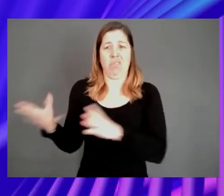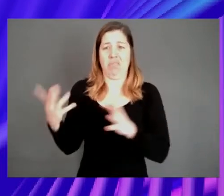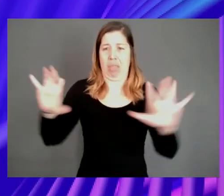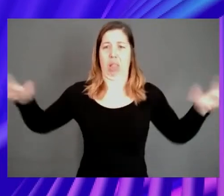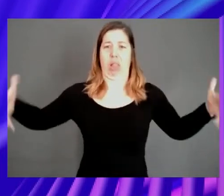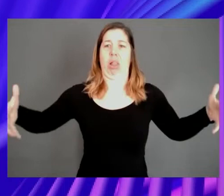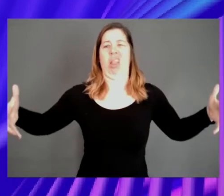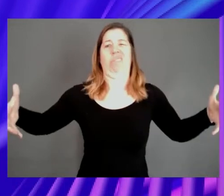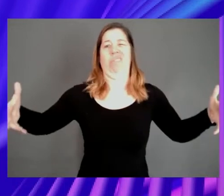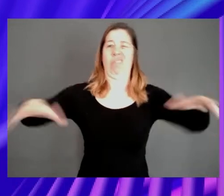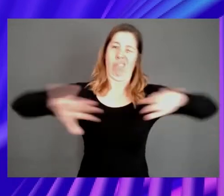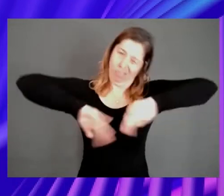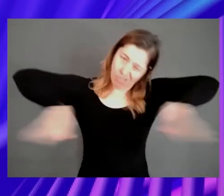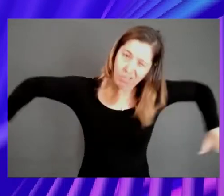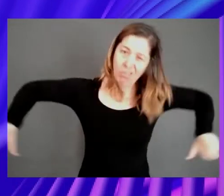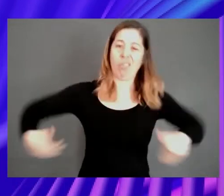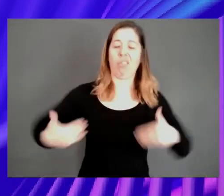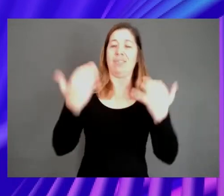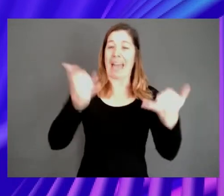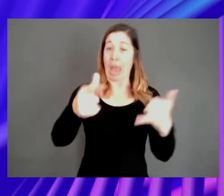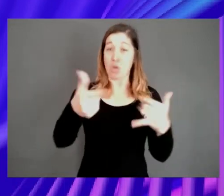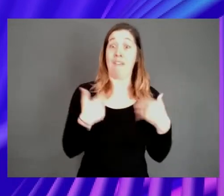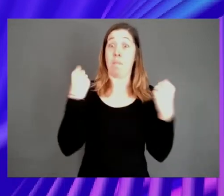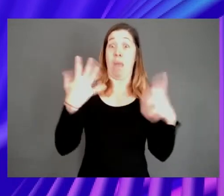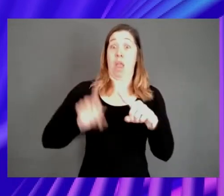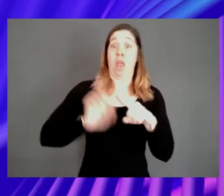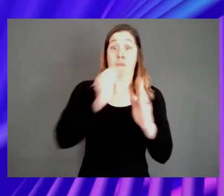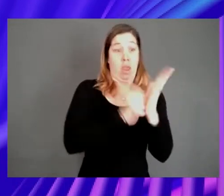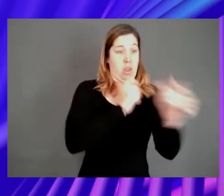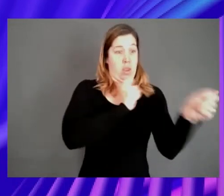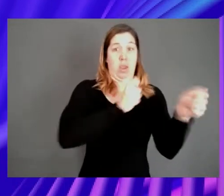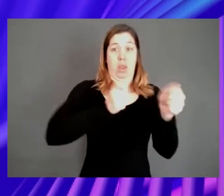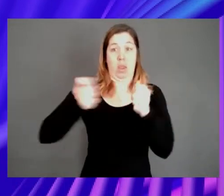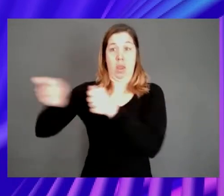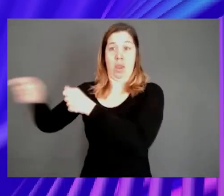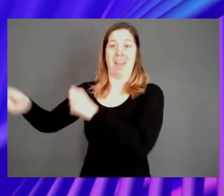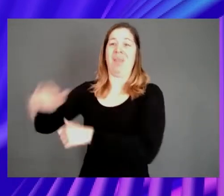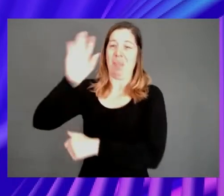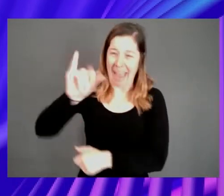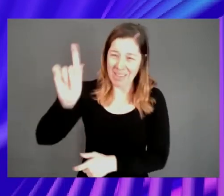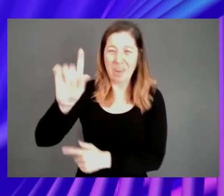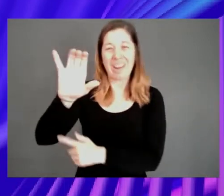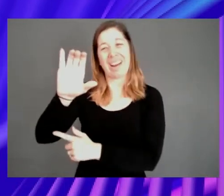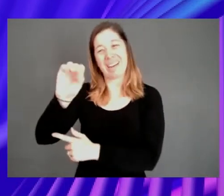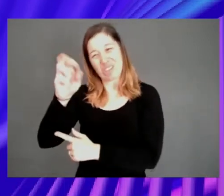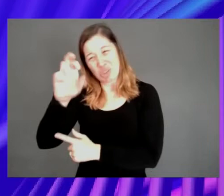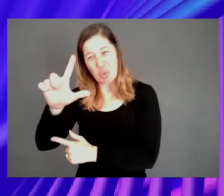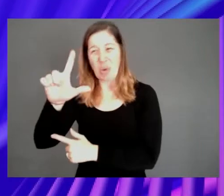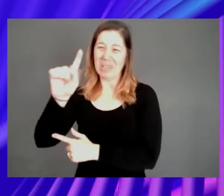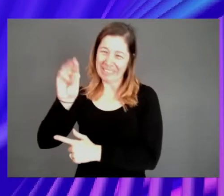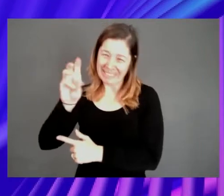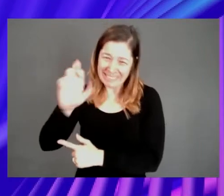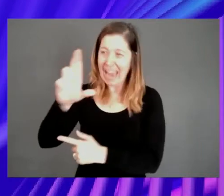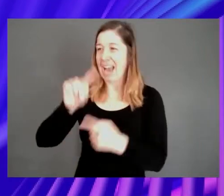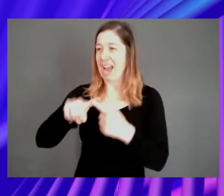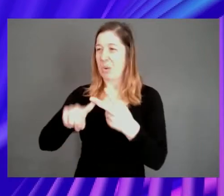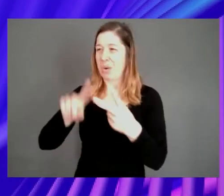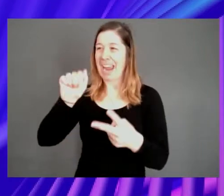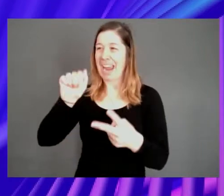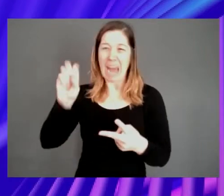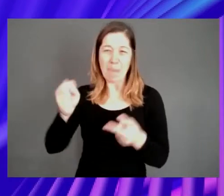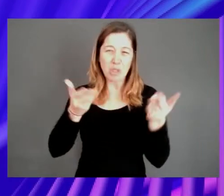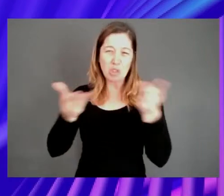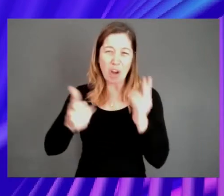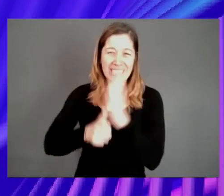as you do that, now you've got a bunch of accounts to manage, and that's where things like Controltower and Service Catalog come in to kind of bring that back together and allow